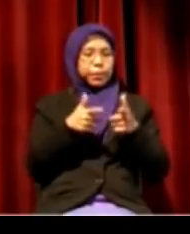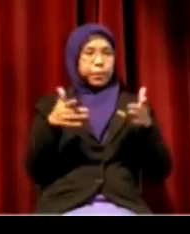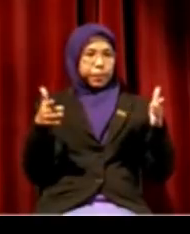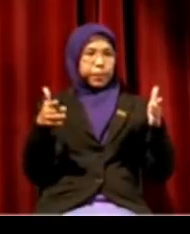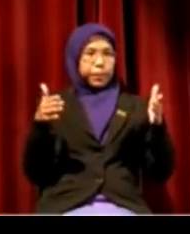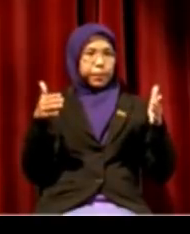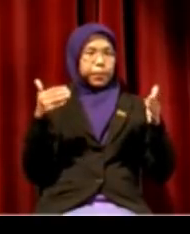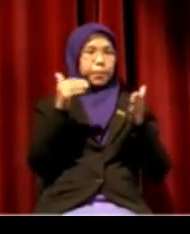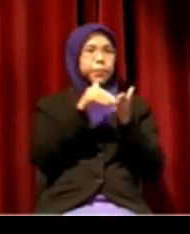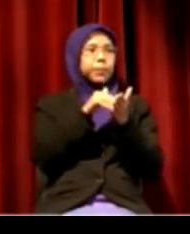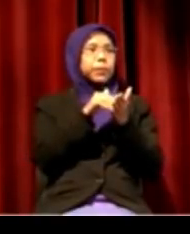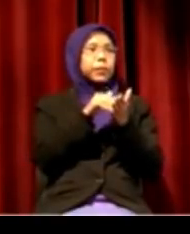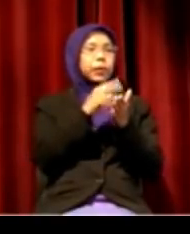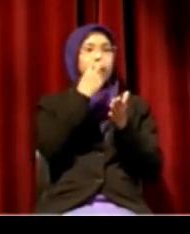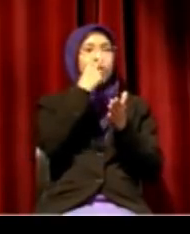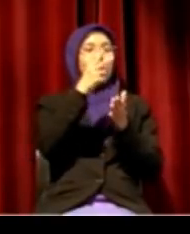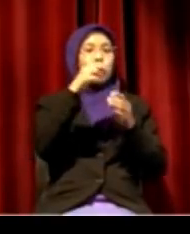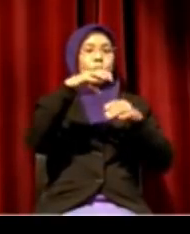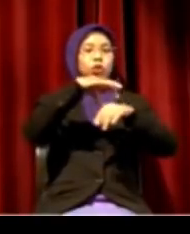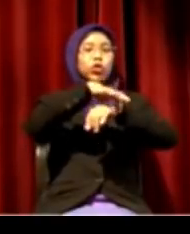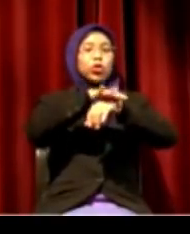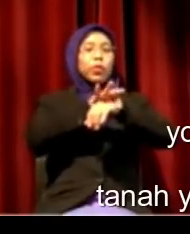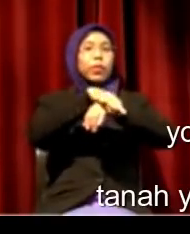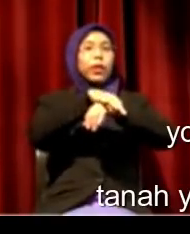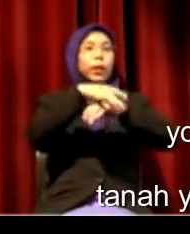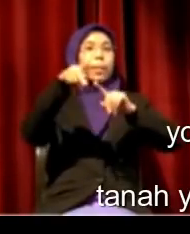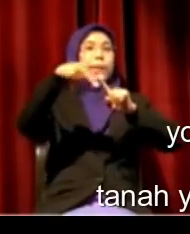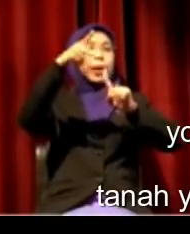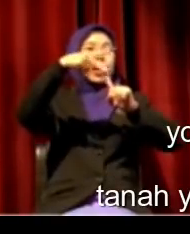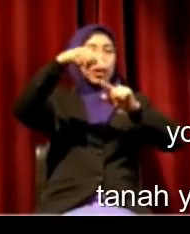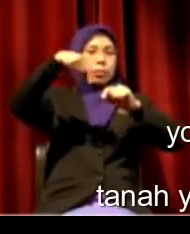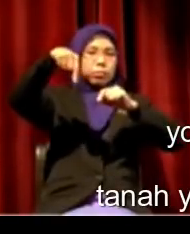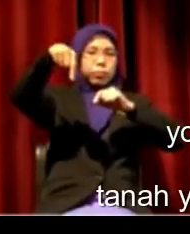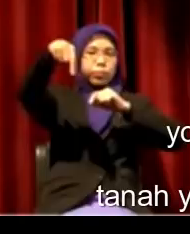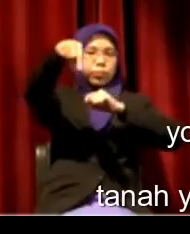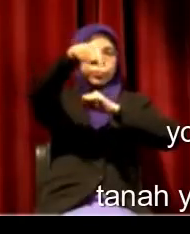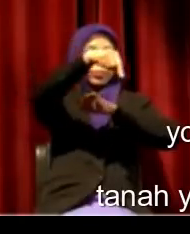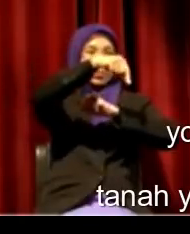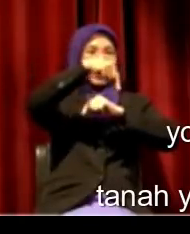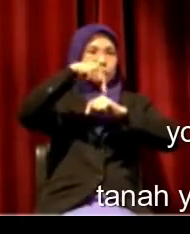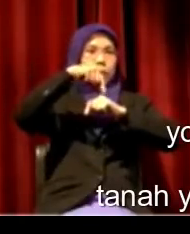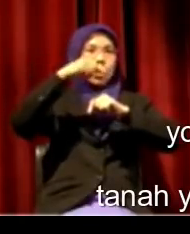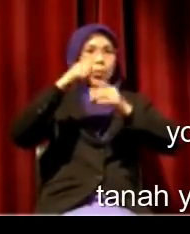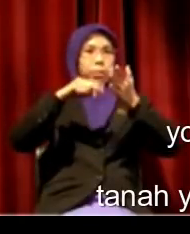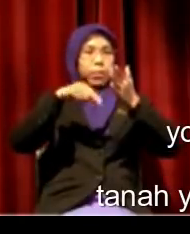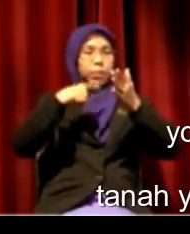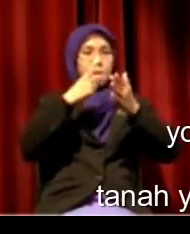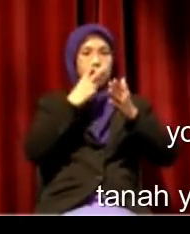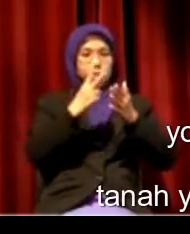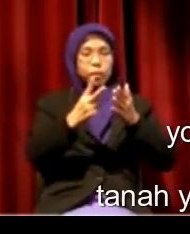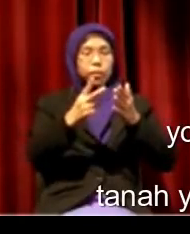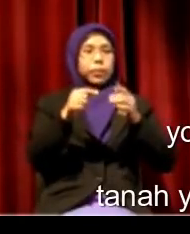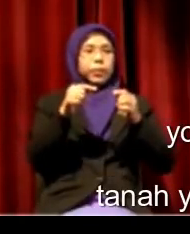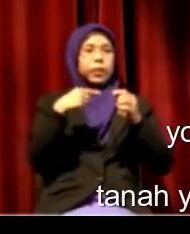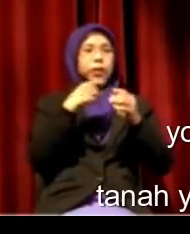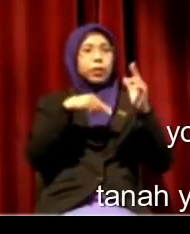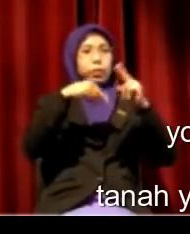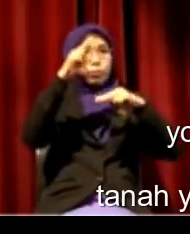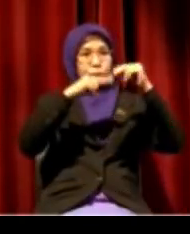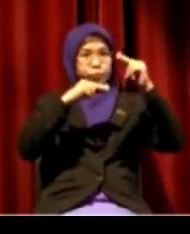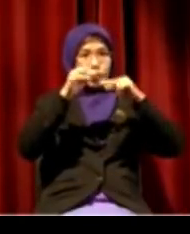the geography of Penang Island, you know that whatever that can be built had been built.